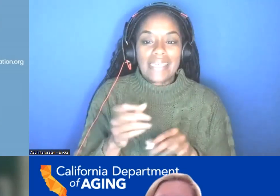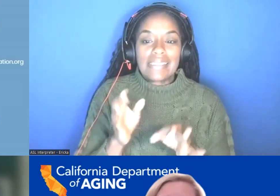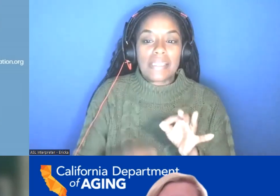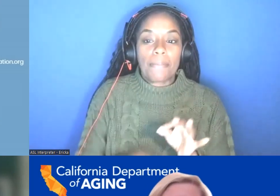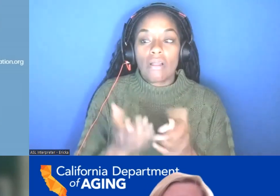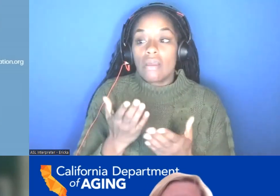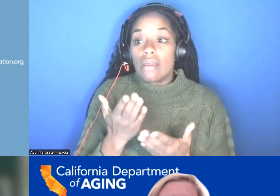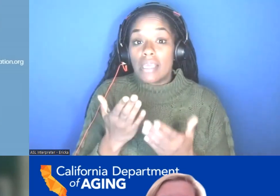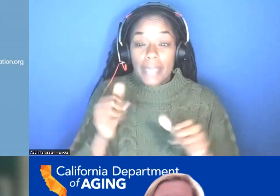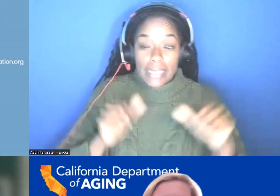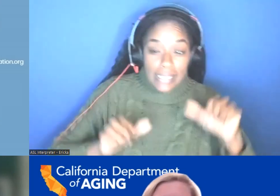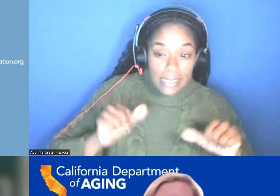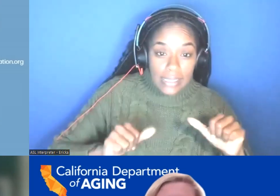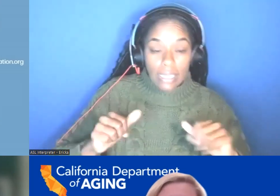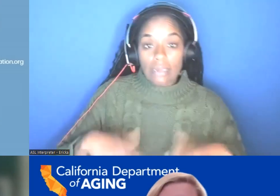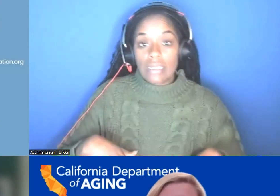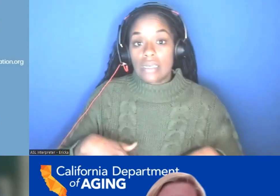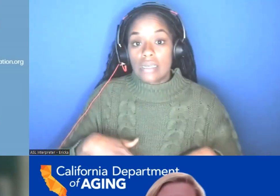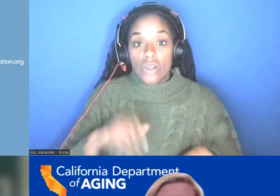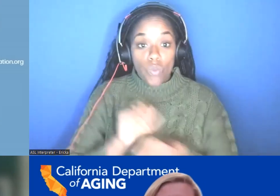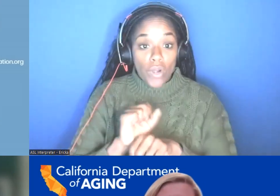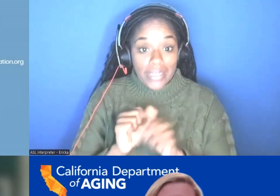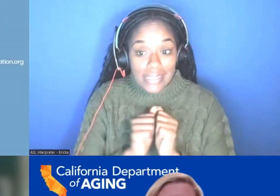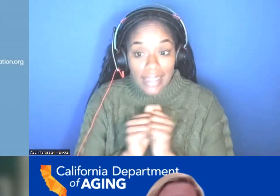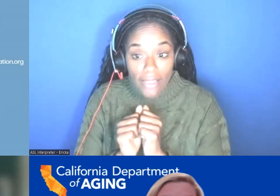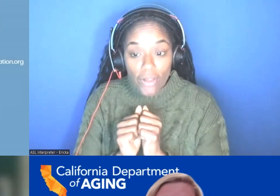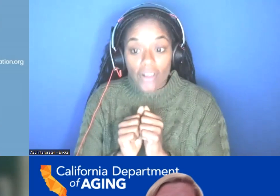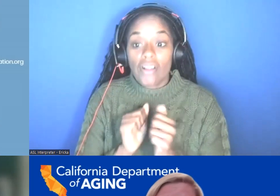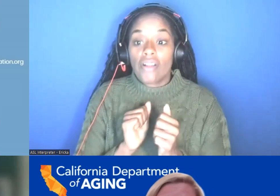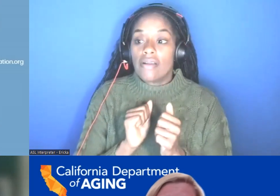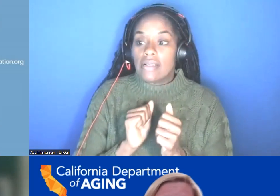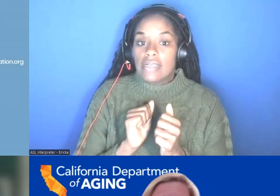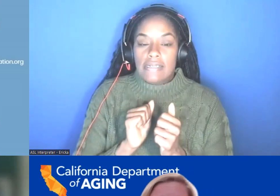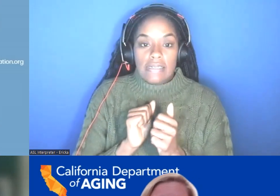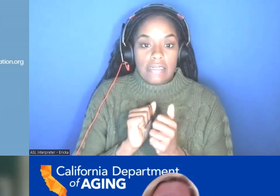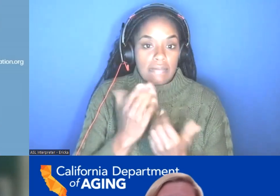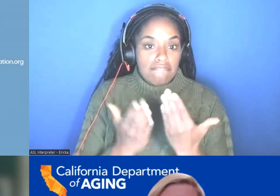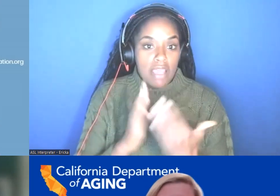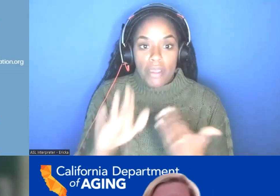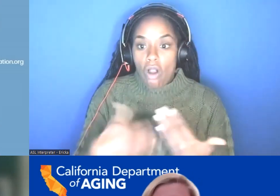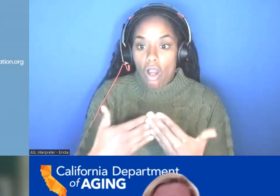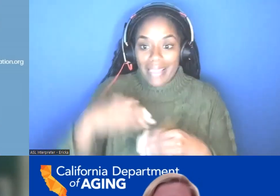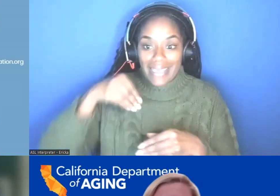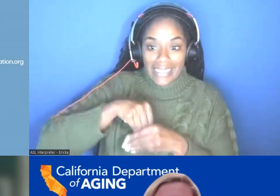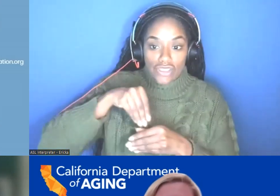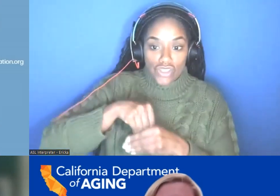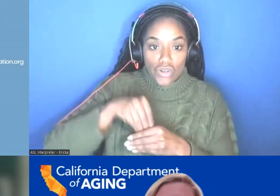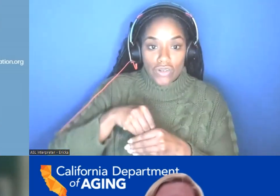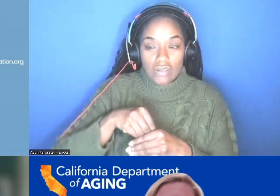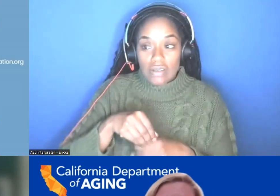assessing, it could be collaborating, it could be all internal, it could be